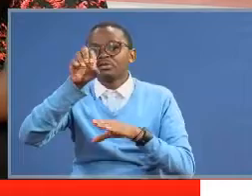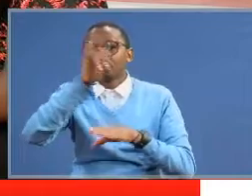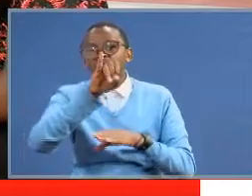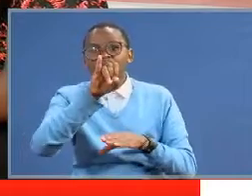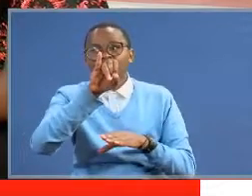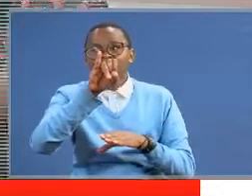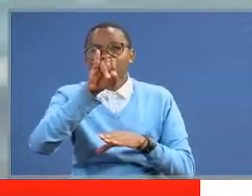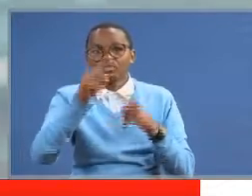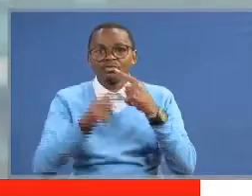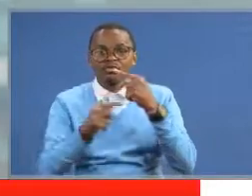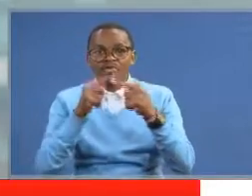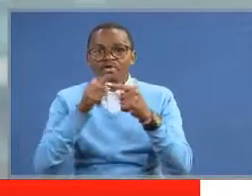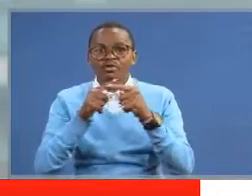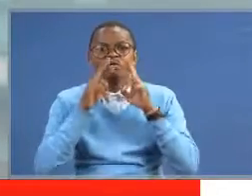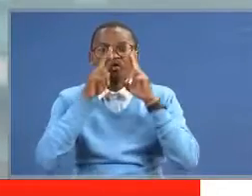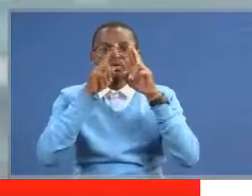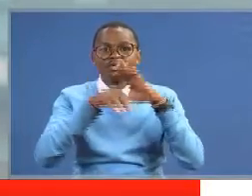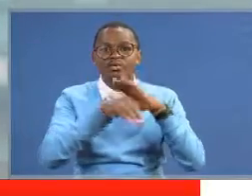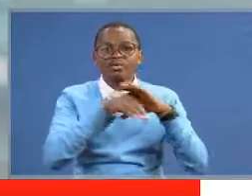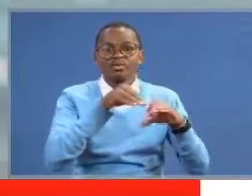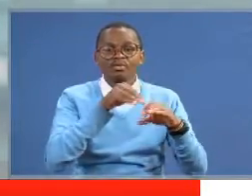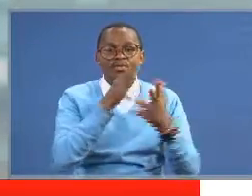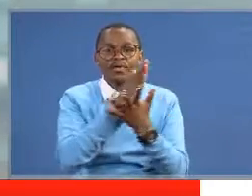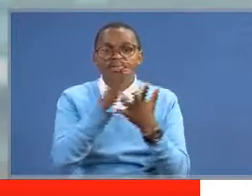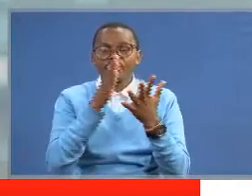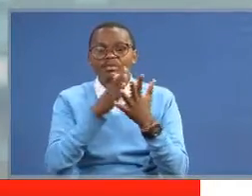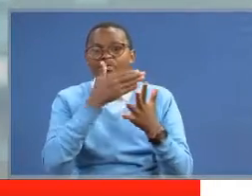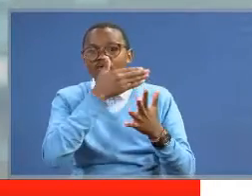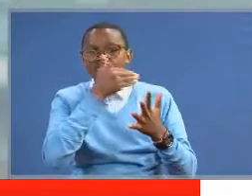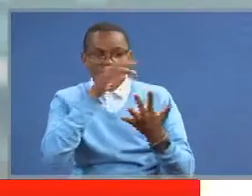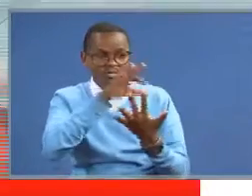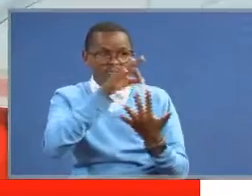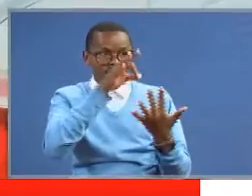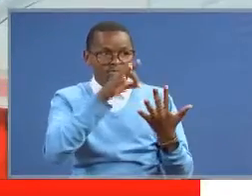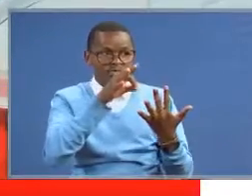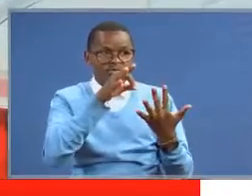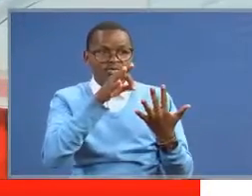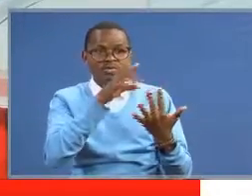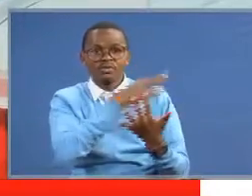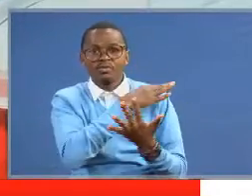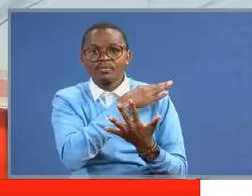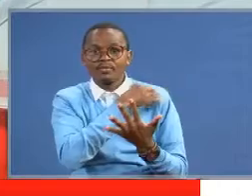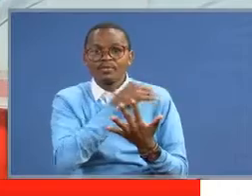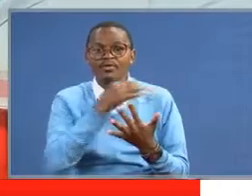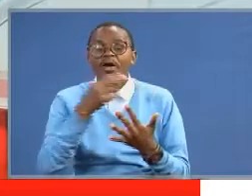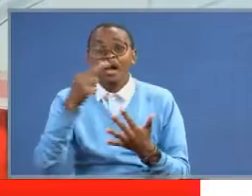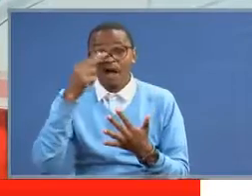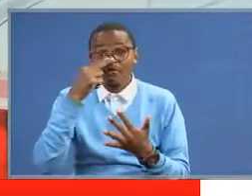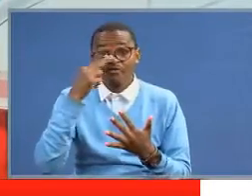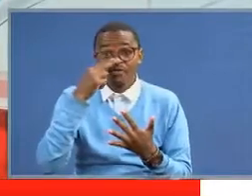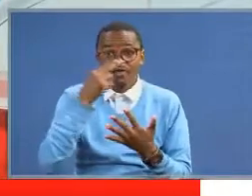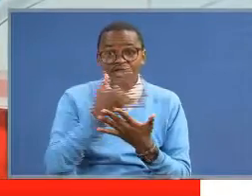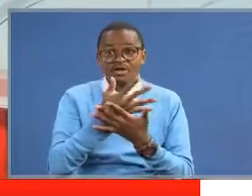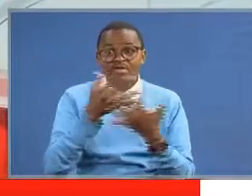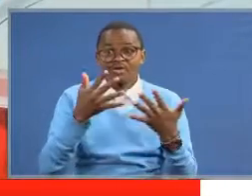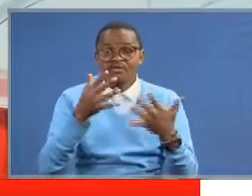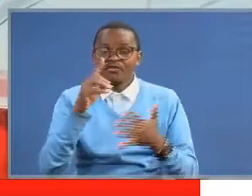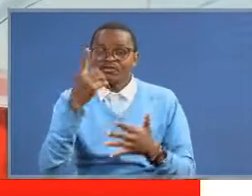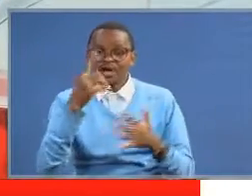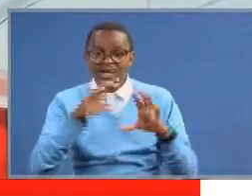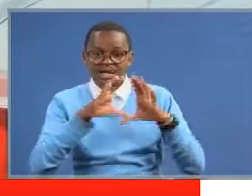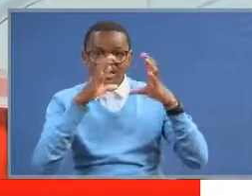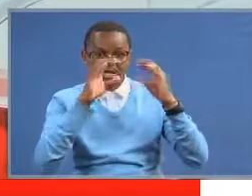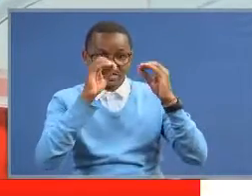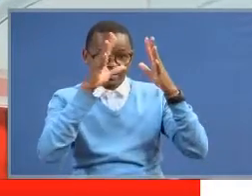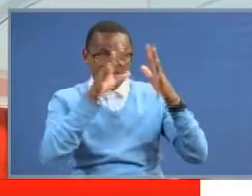was, when even the results were out, I was among the people who were selected. Wow. And a funny thing is, our first class,